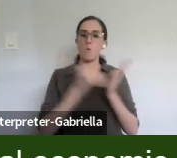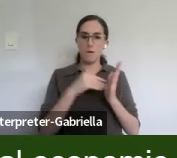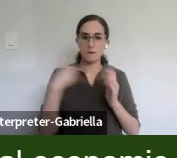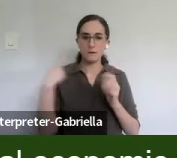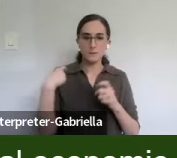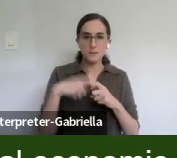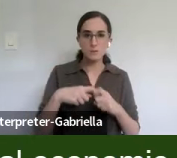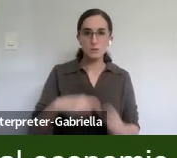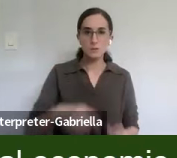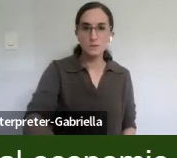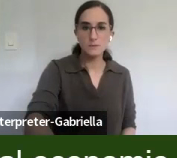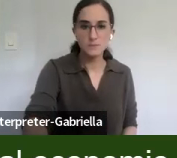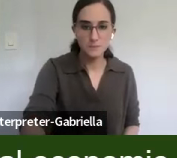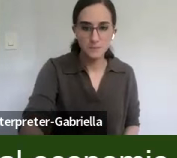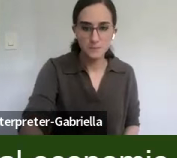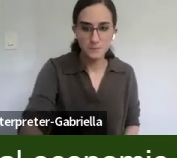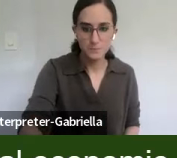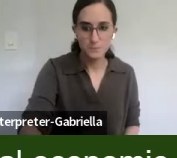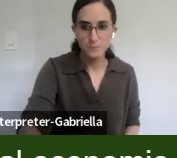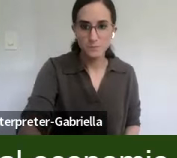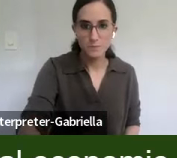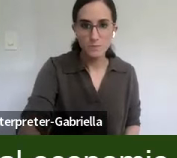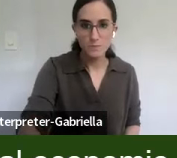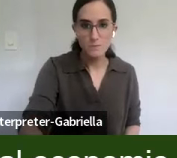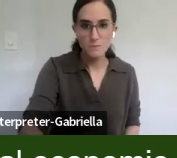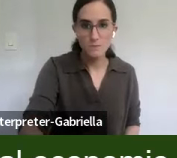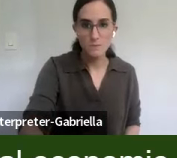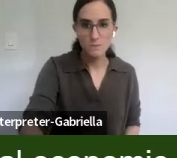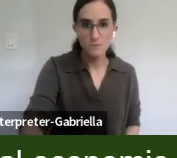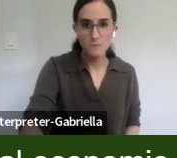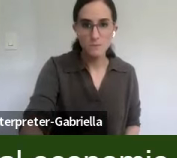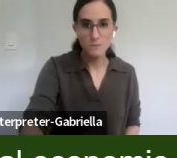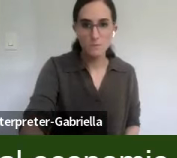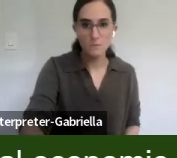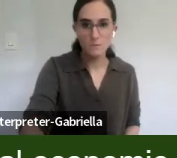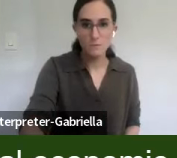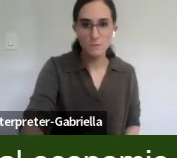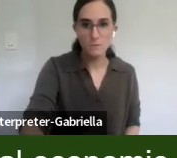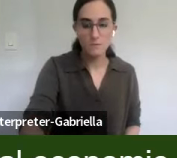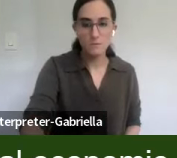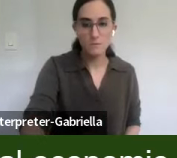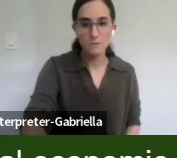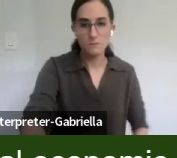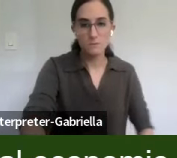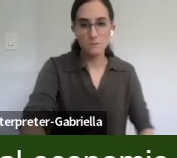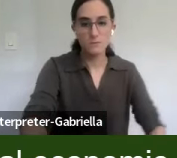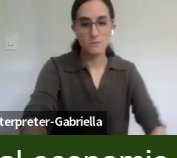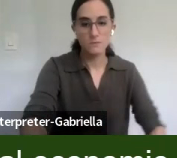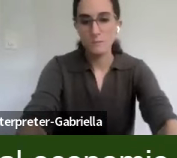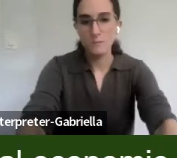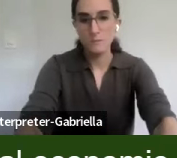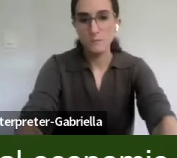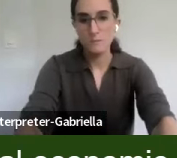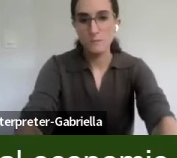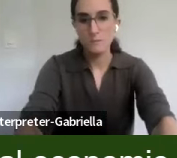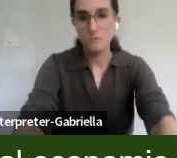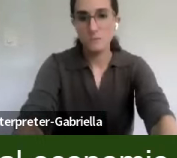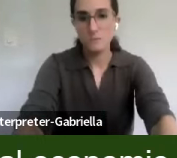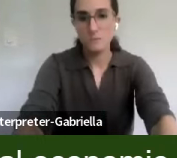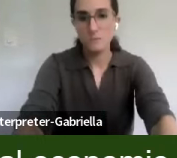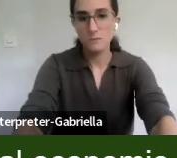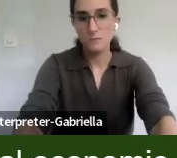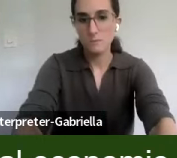dice en inglés, tomarán pausa y se dirá en español después y viceversa. Thank you, Aisa.